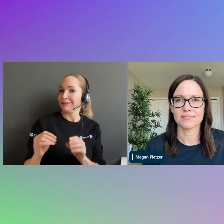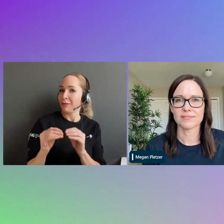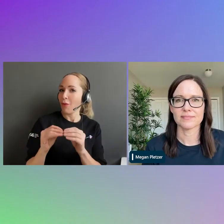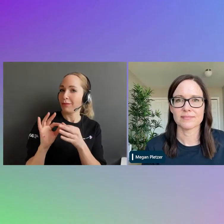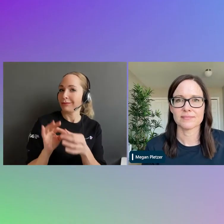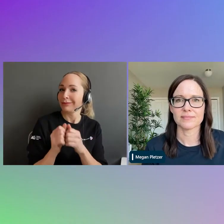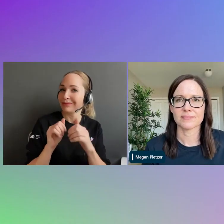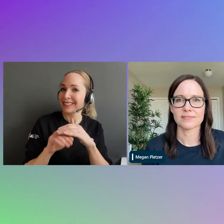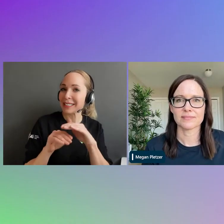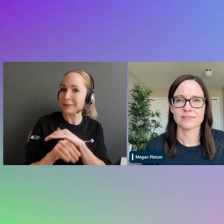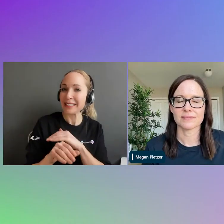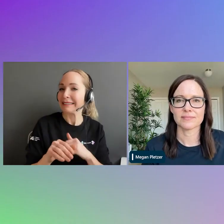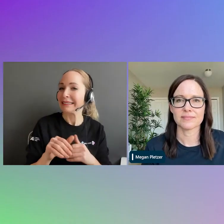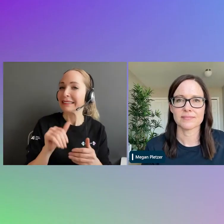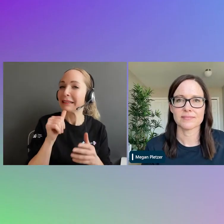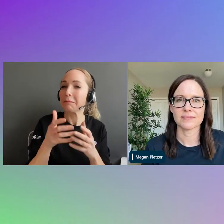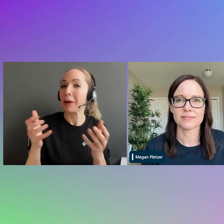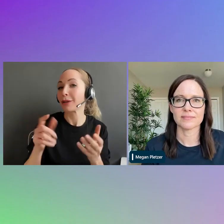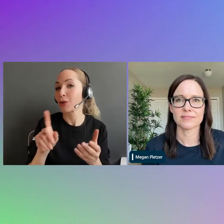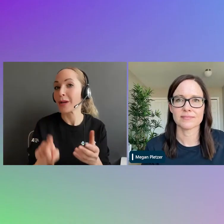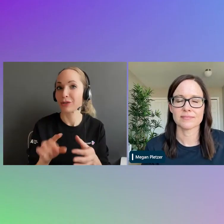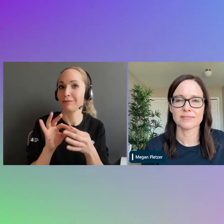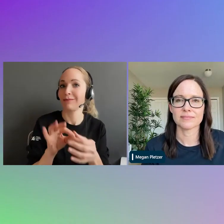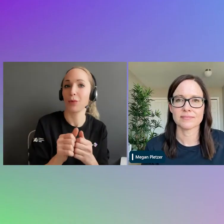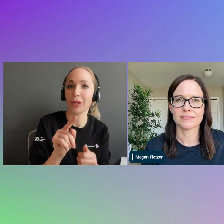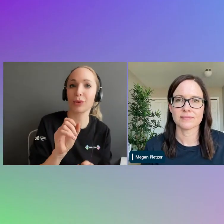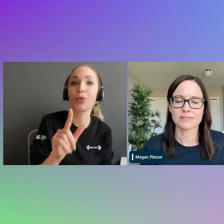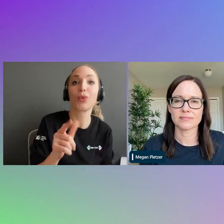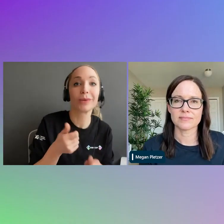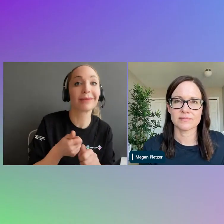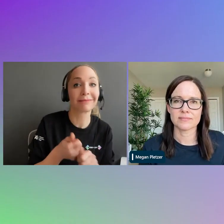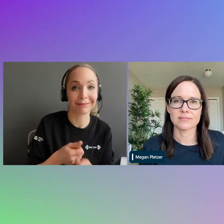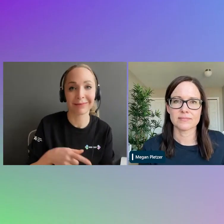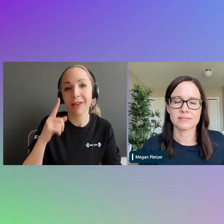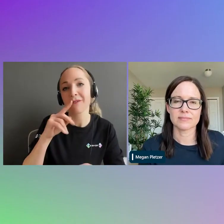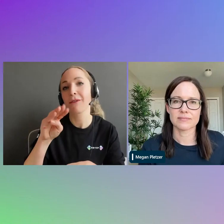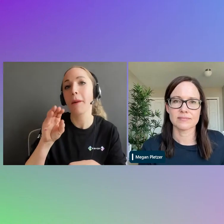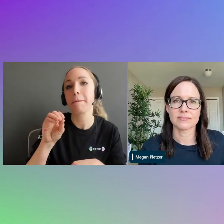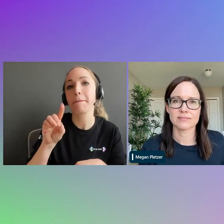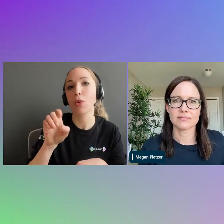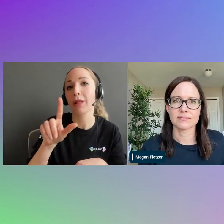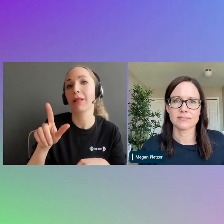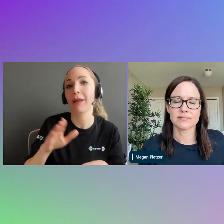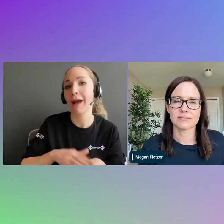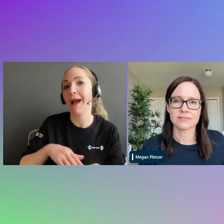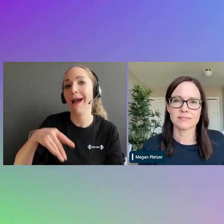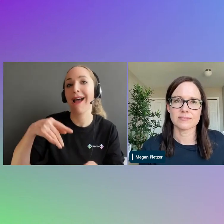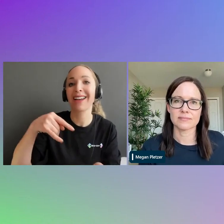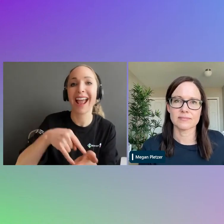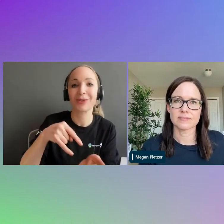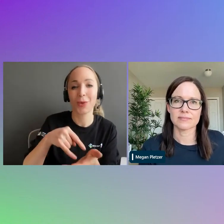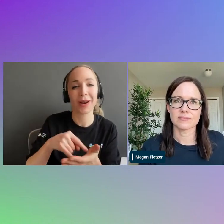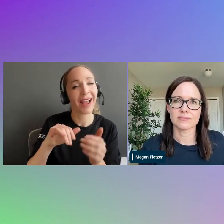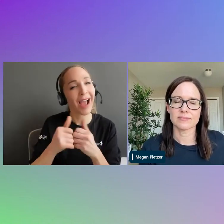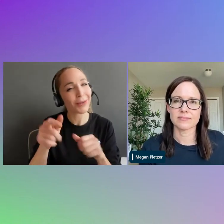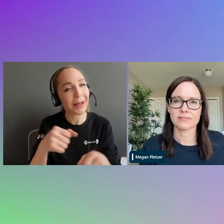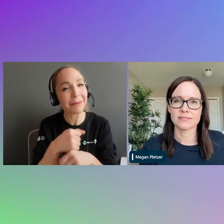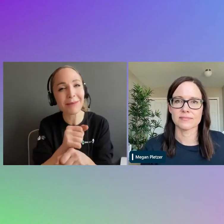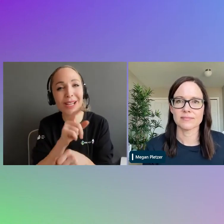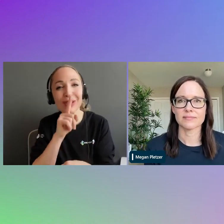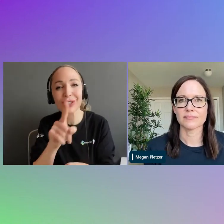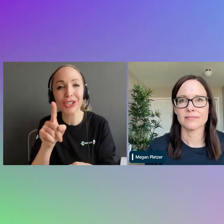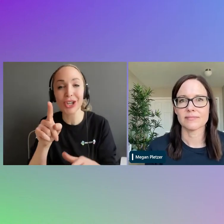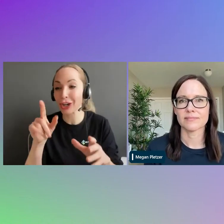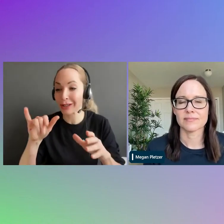accessibility question and less a question about the tool itself. But for modals on Android devices, how can you ensure that the focus stays inside of the modal